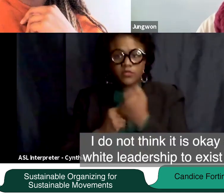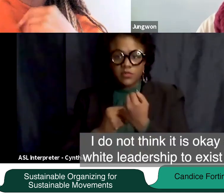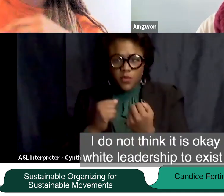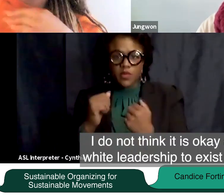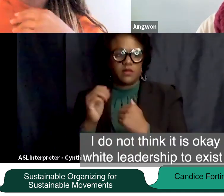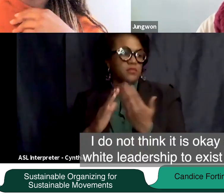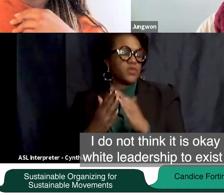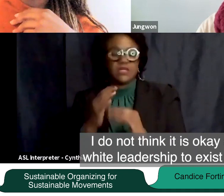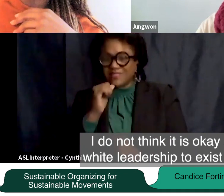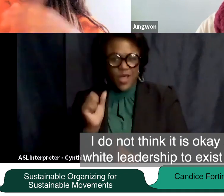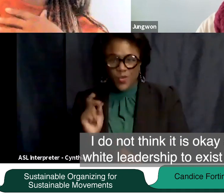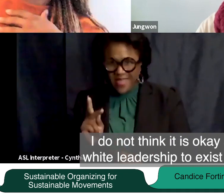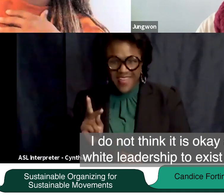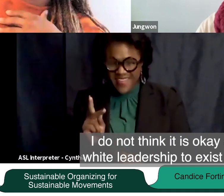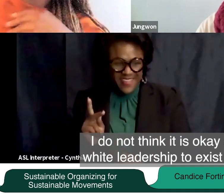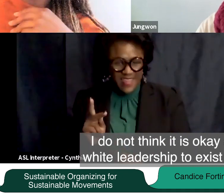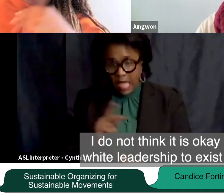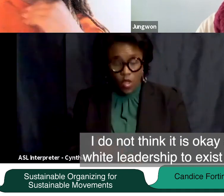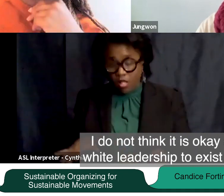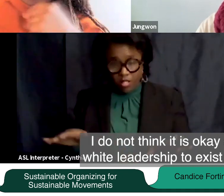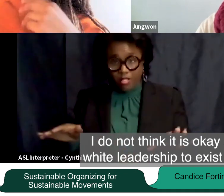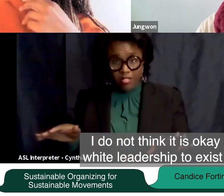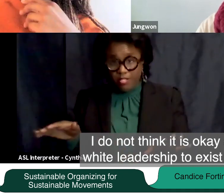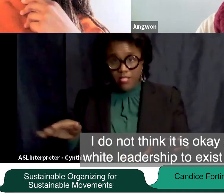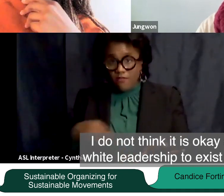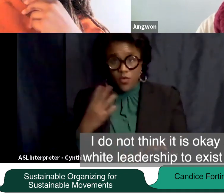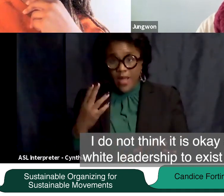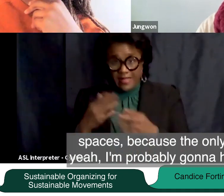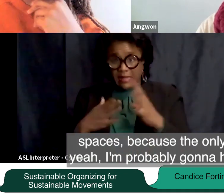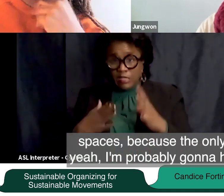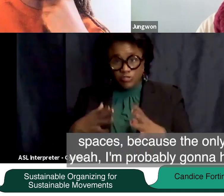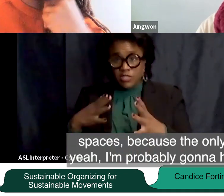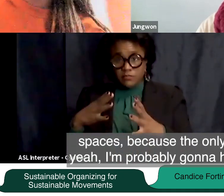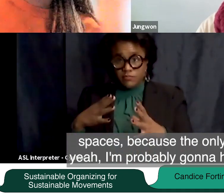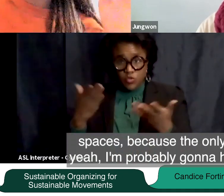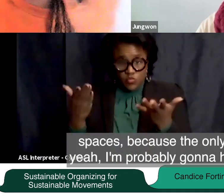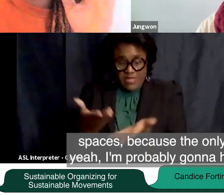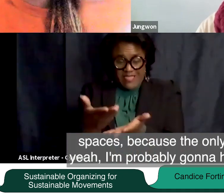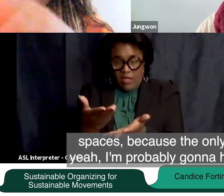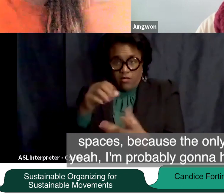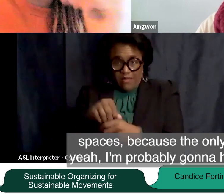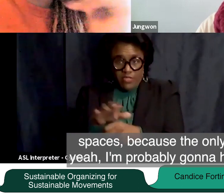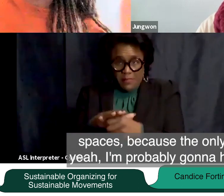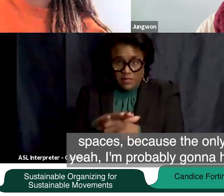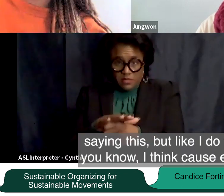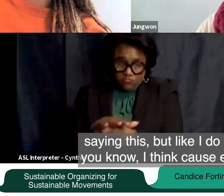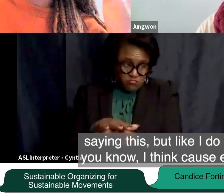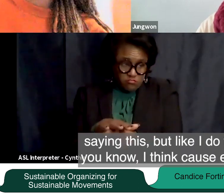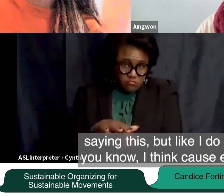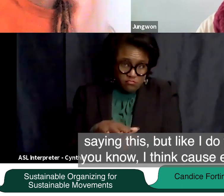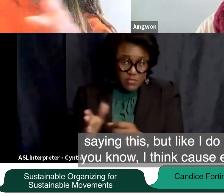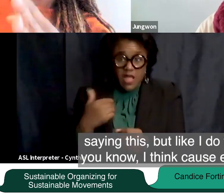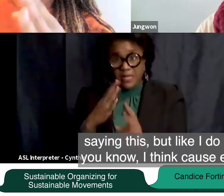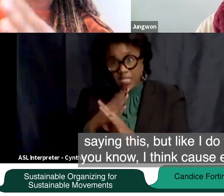is okay at all for white leadership to exist in radical spaces, because everything that, yeah, I'm probably going to have trouble saying